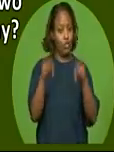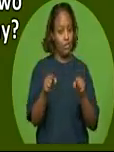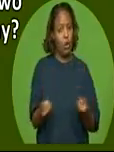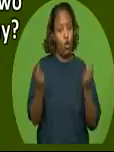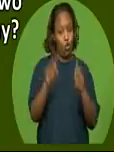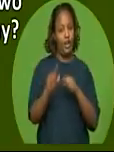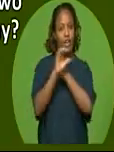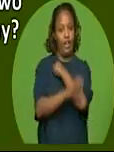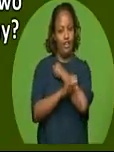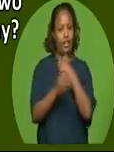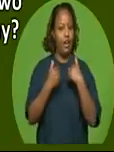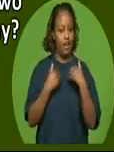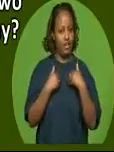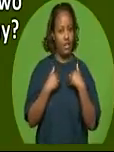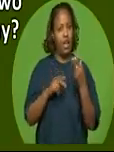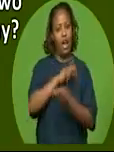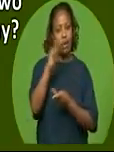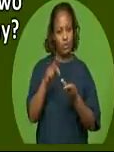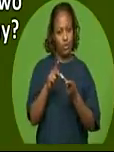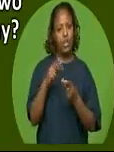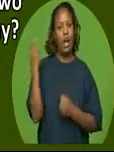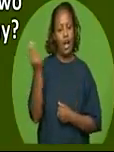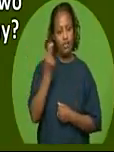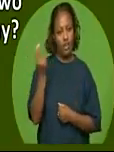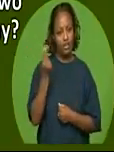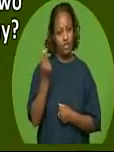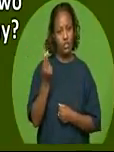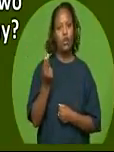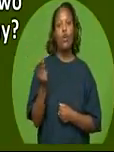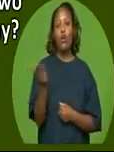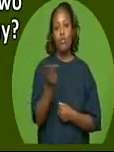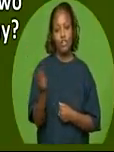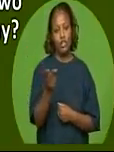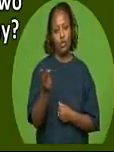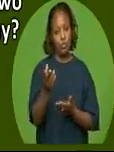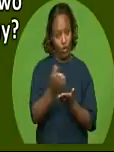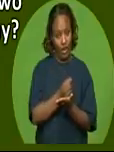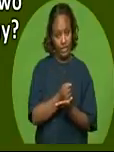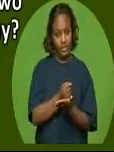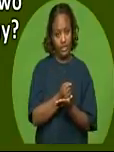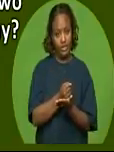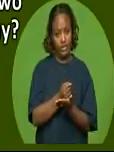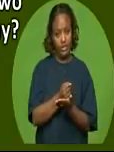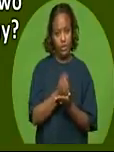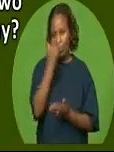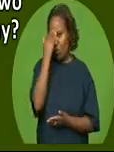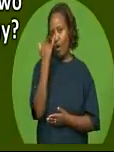is possible when a country has an absolute advantage over the two